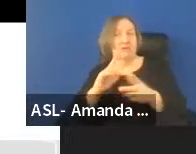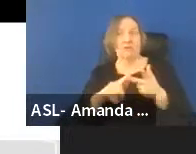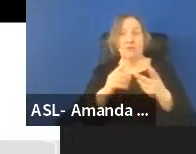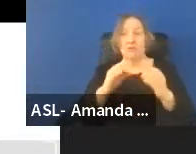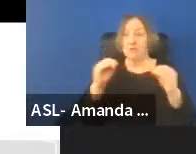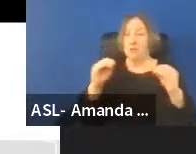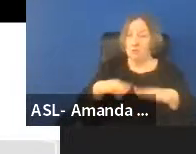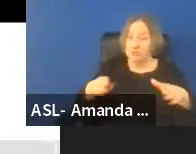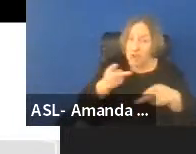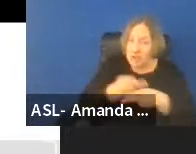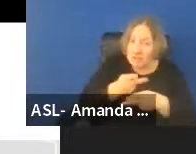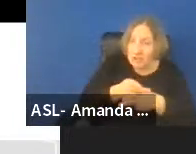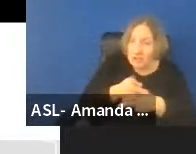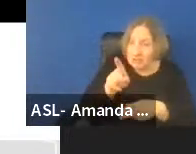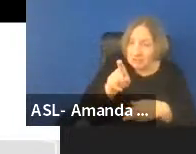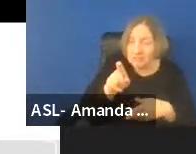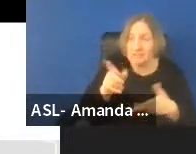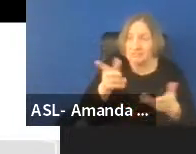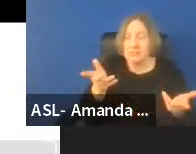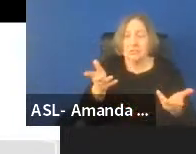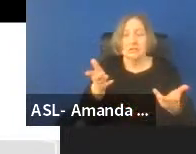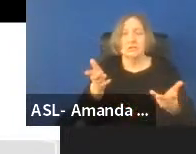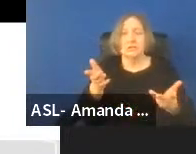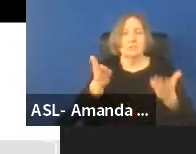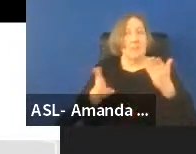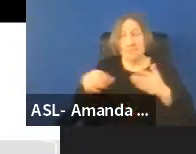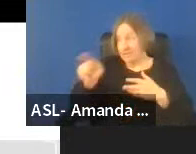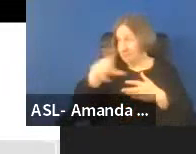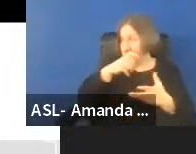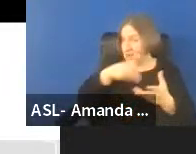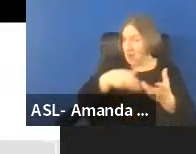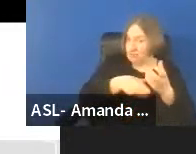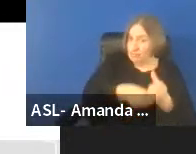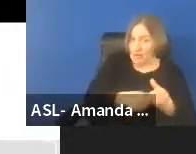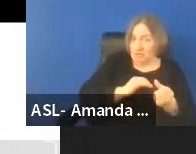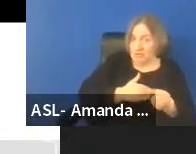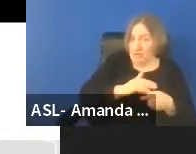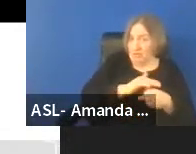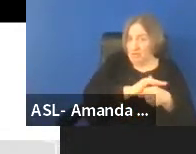contributing factor? What about distrust of local government?